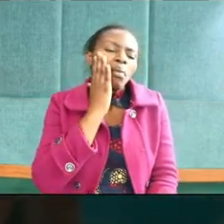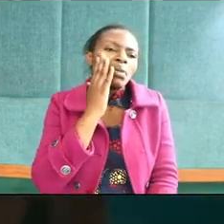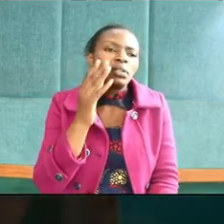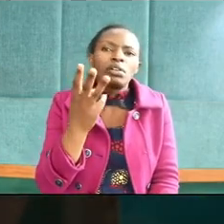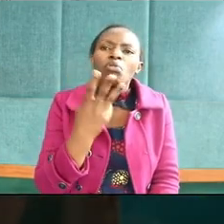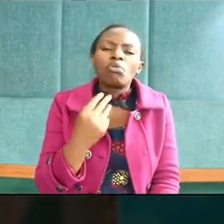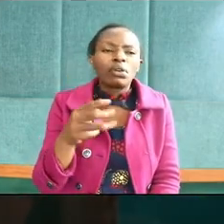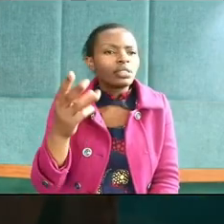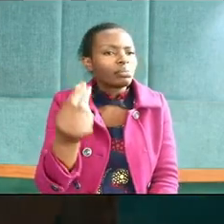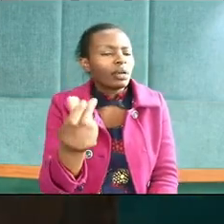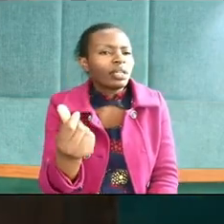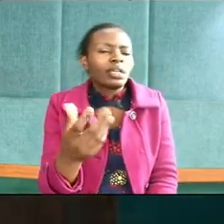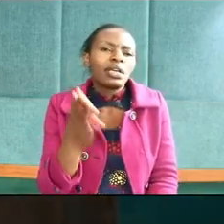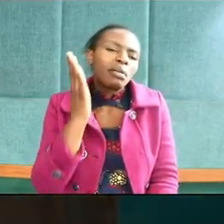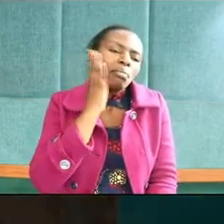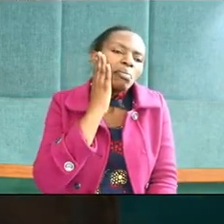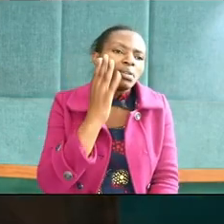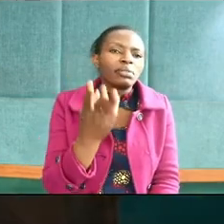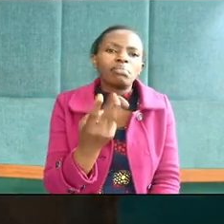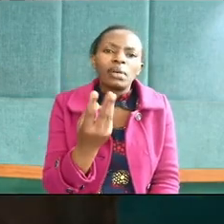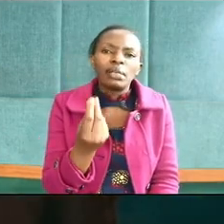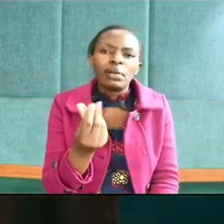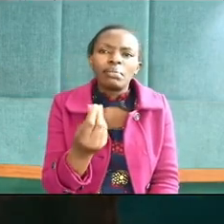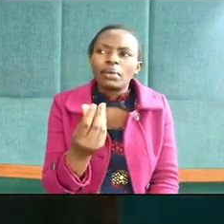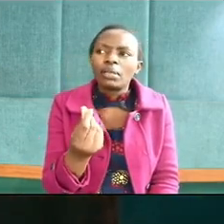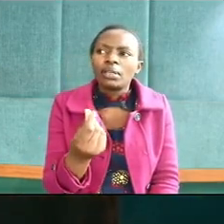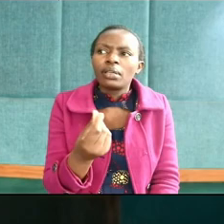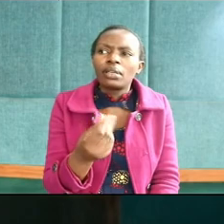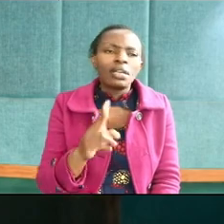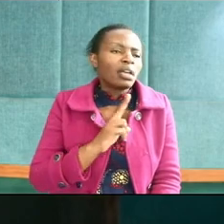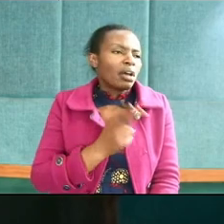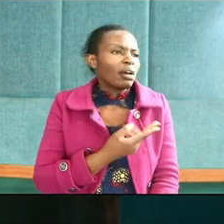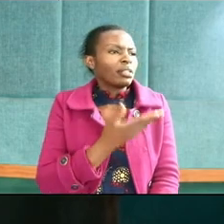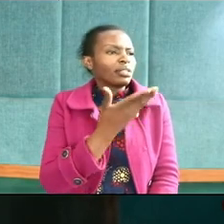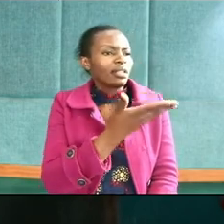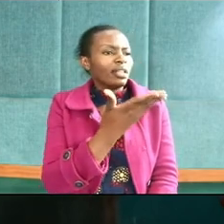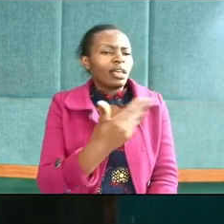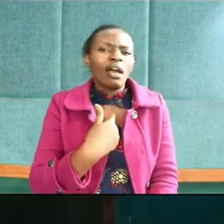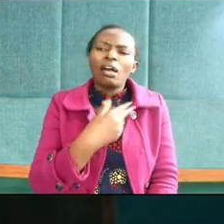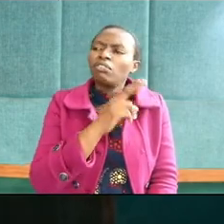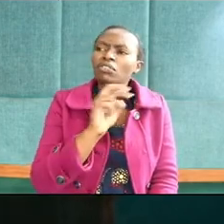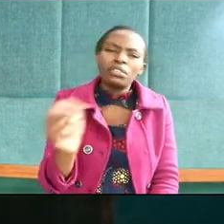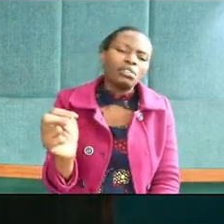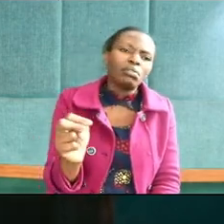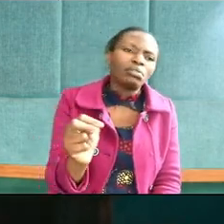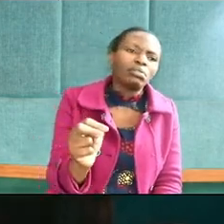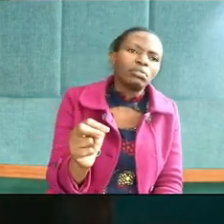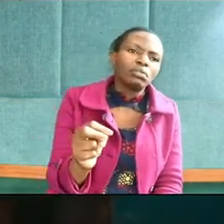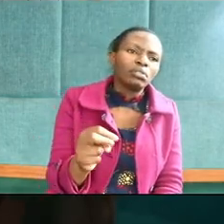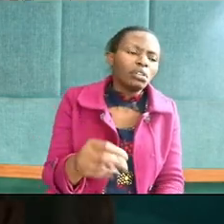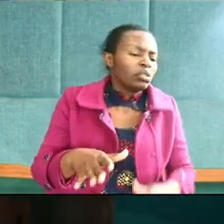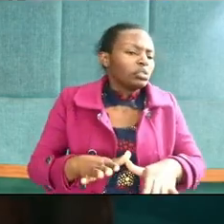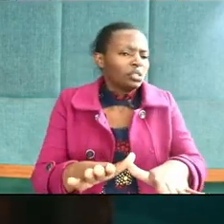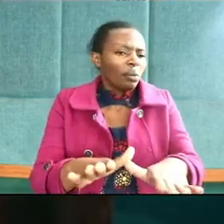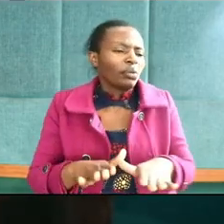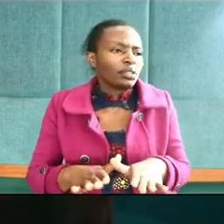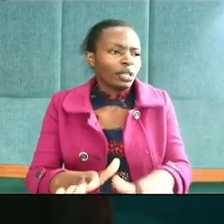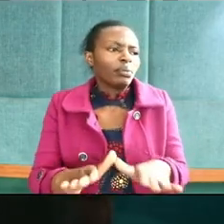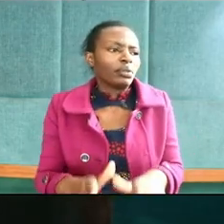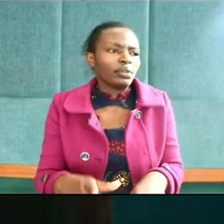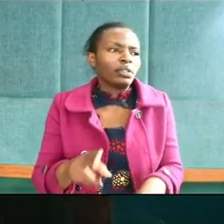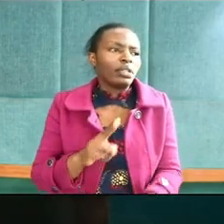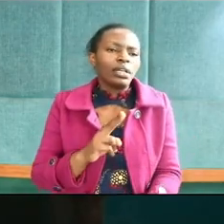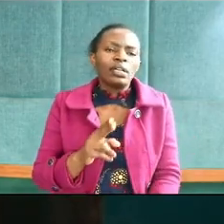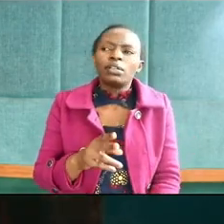for unga. No, we didn't buy flour for chapati. We just wanted the dough